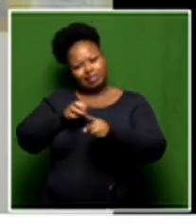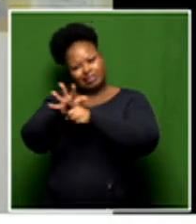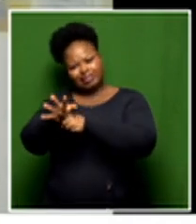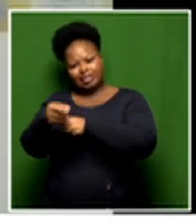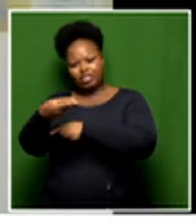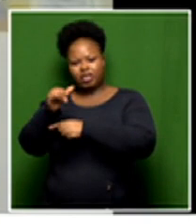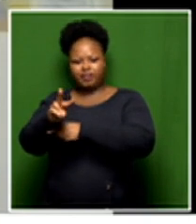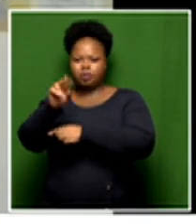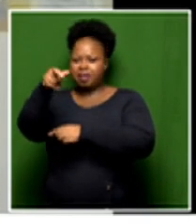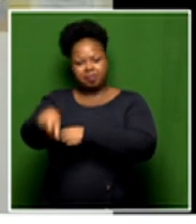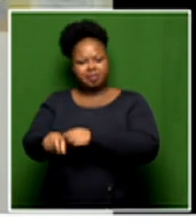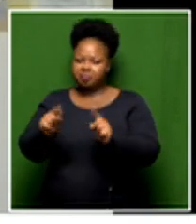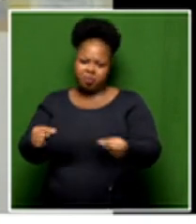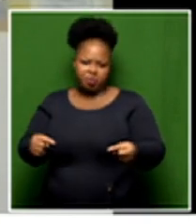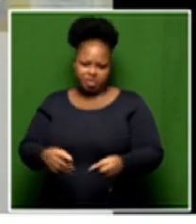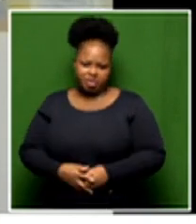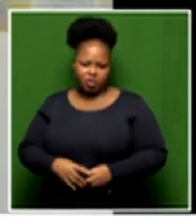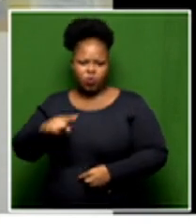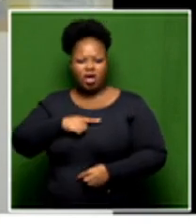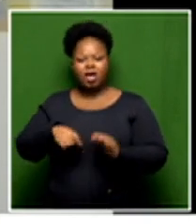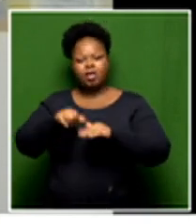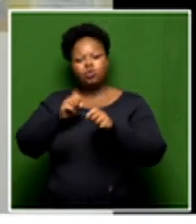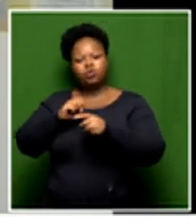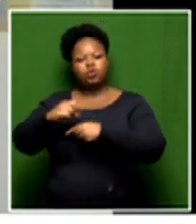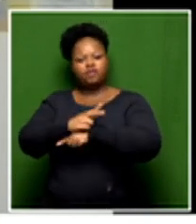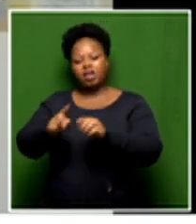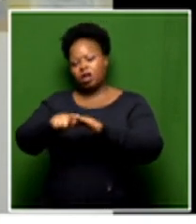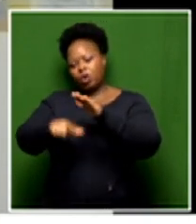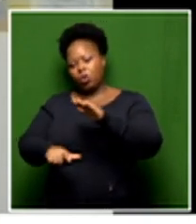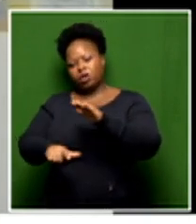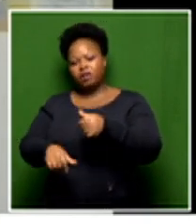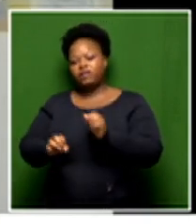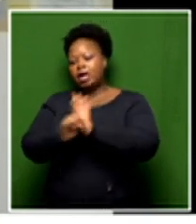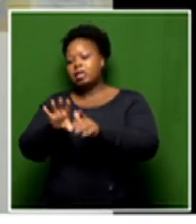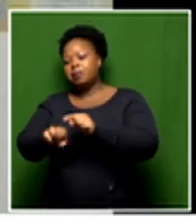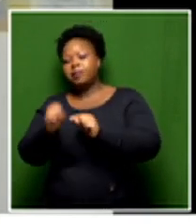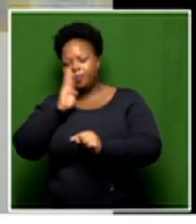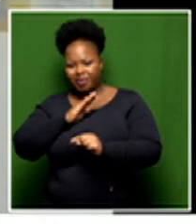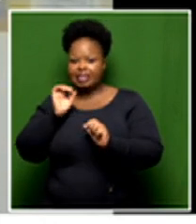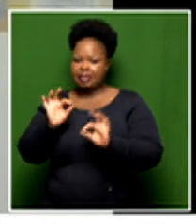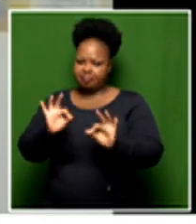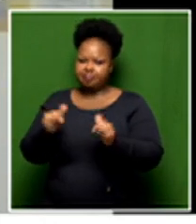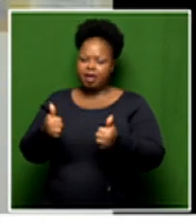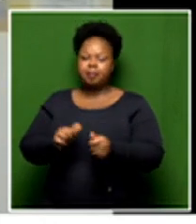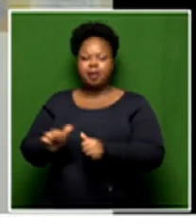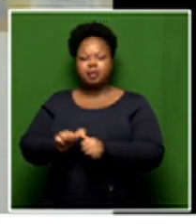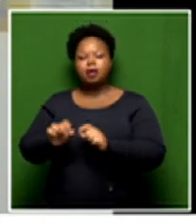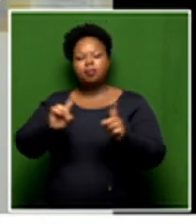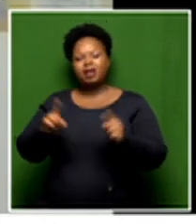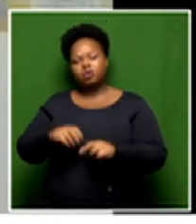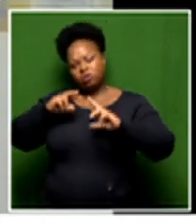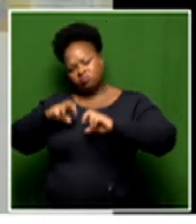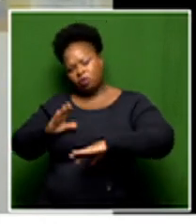transmit HIV to anyone else. And so, yes, we are investigating the issue of cure, but in the meantime, we